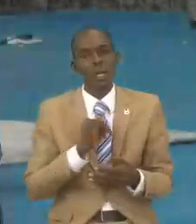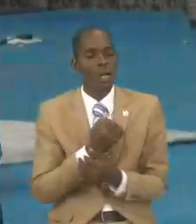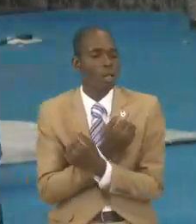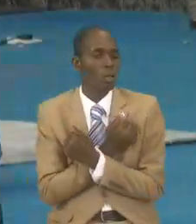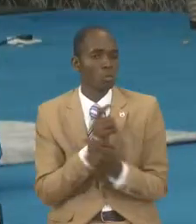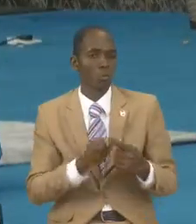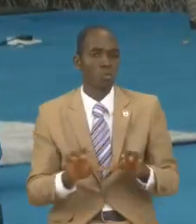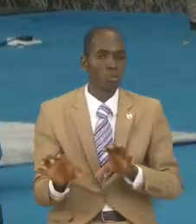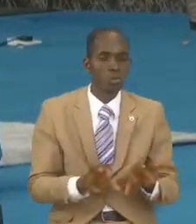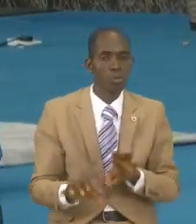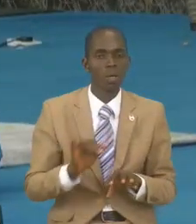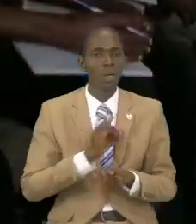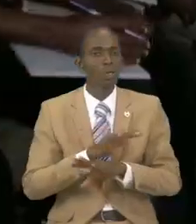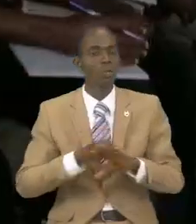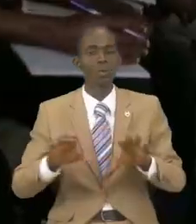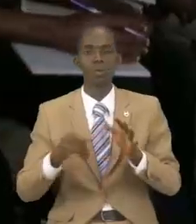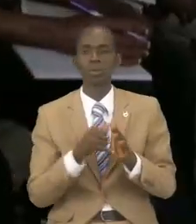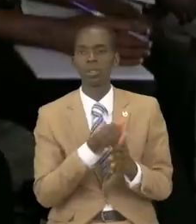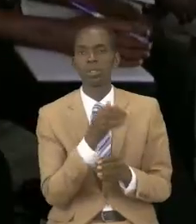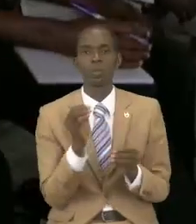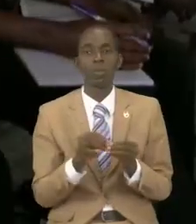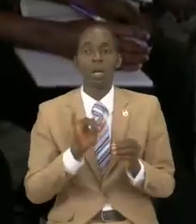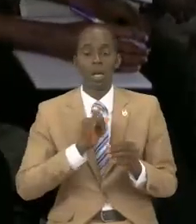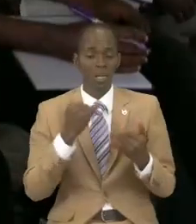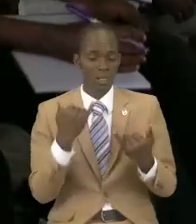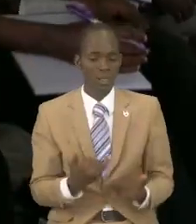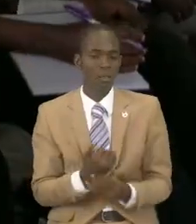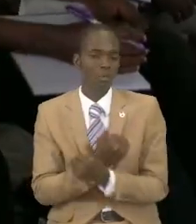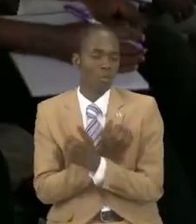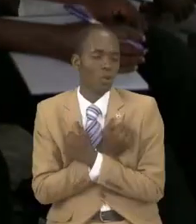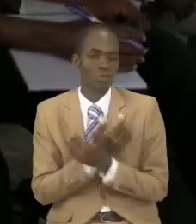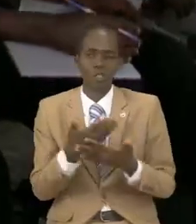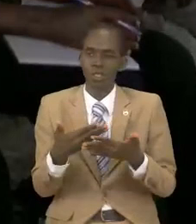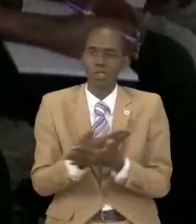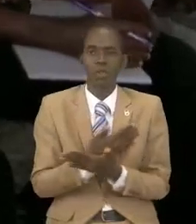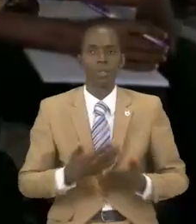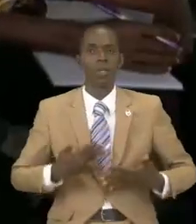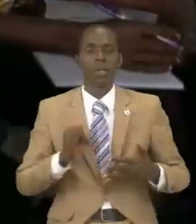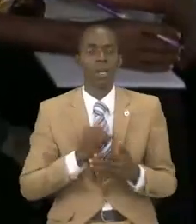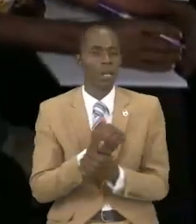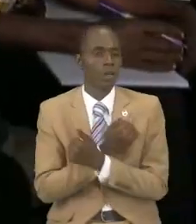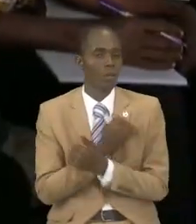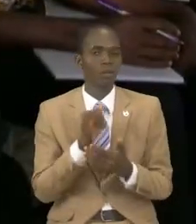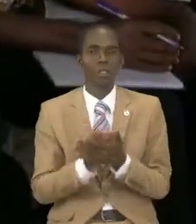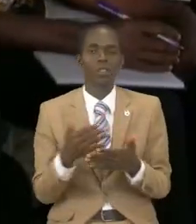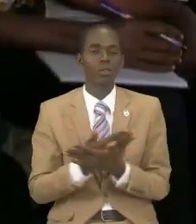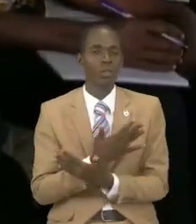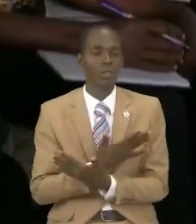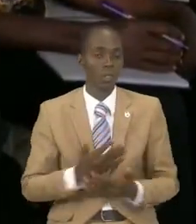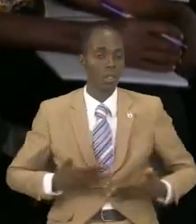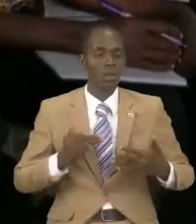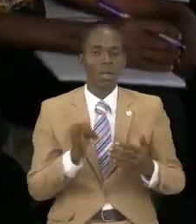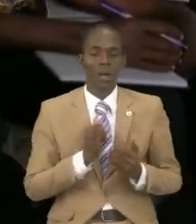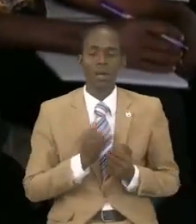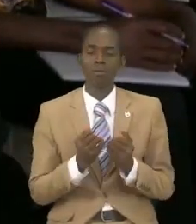do that anymore. I delight in the new life. I love the new life. I cherish the new life.